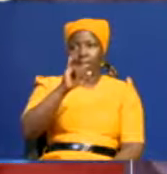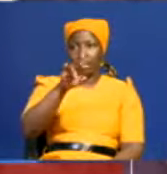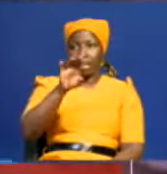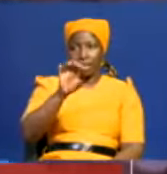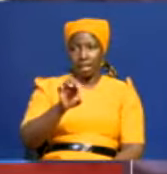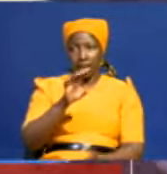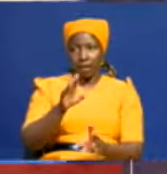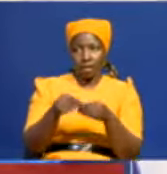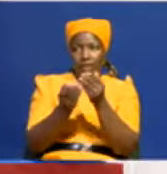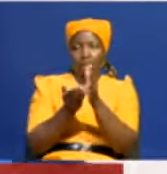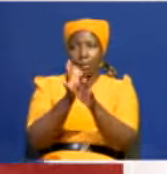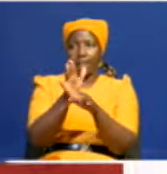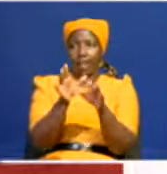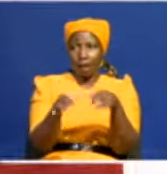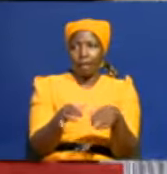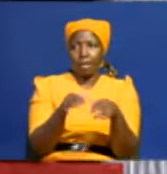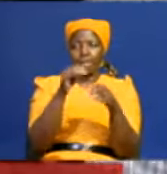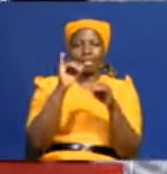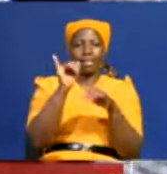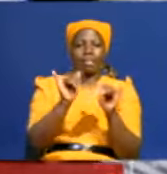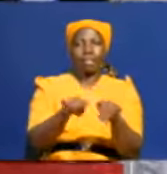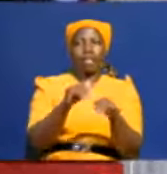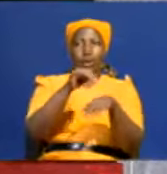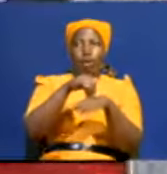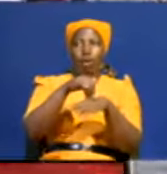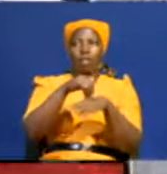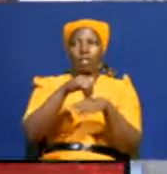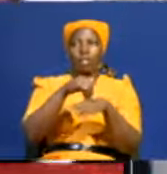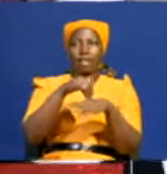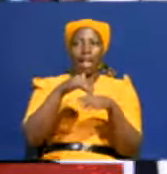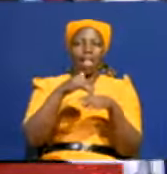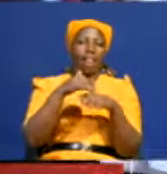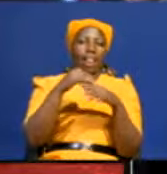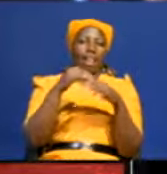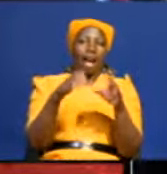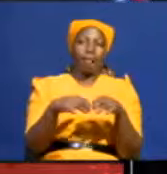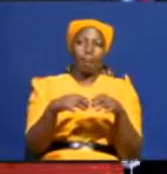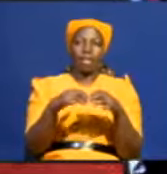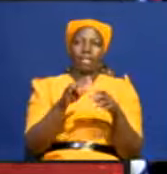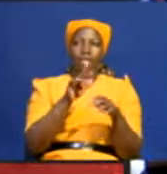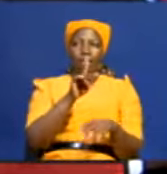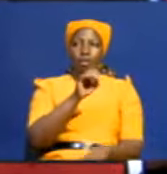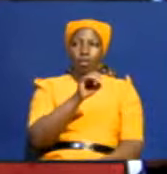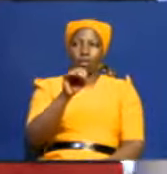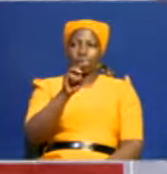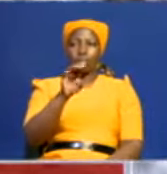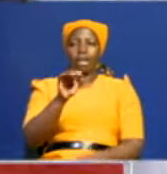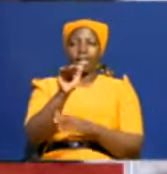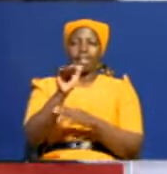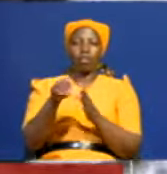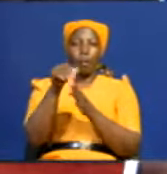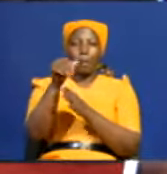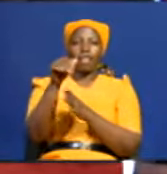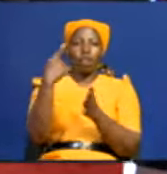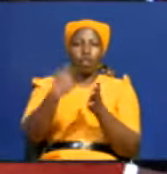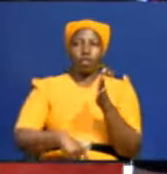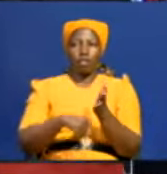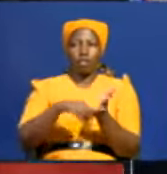Limited na Kome akaagizwa alipe gharama ya kesi hiyo. Michael Mandiga, Darubini Wikendi.